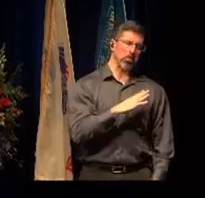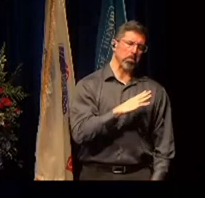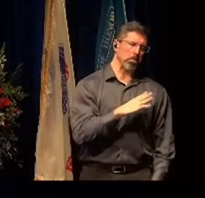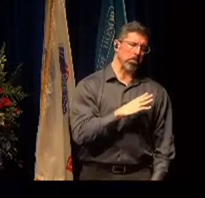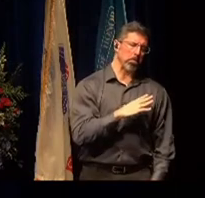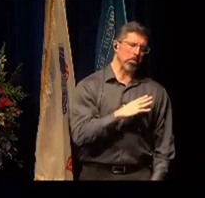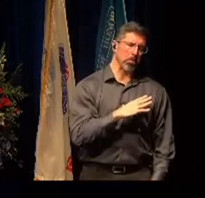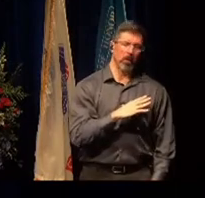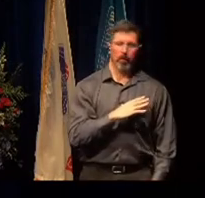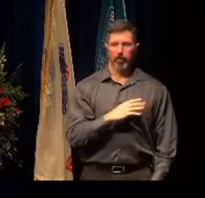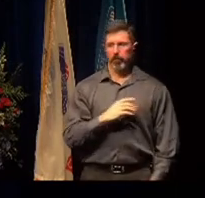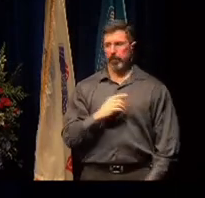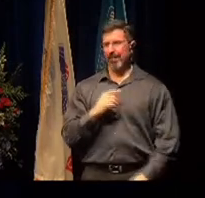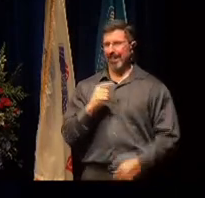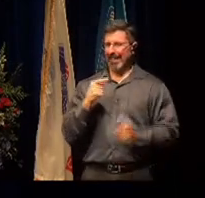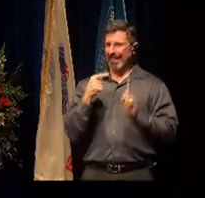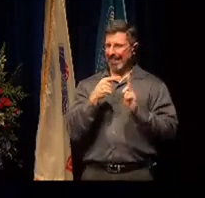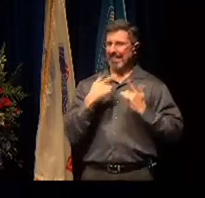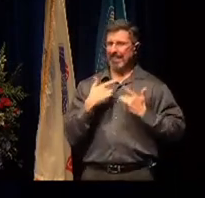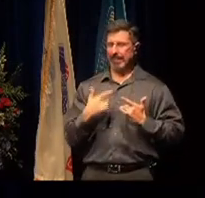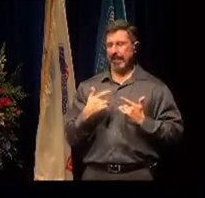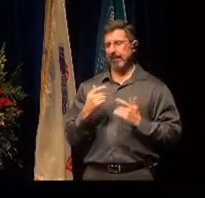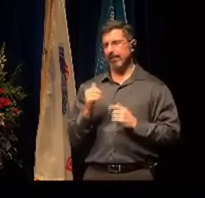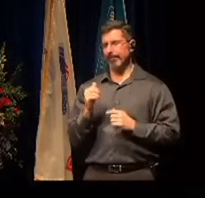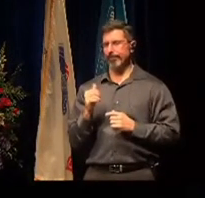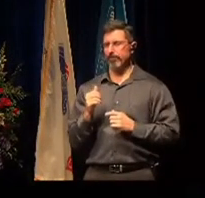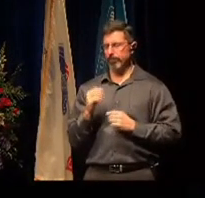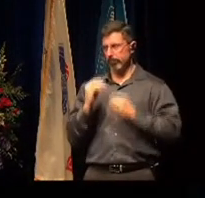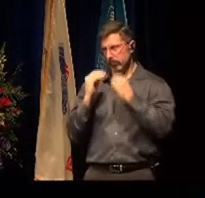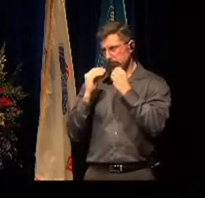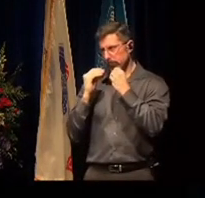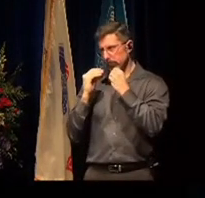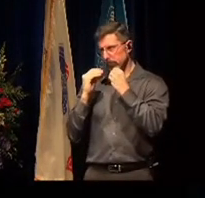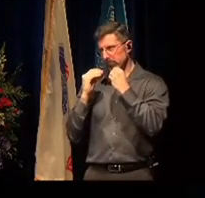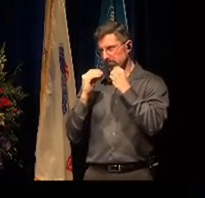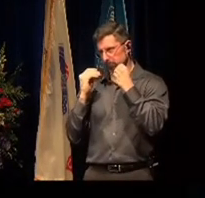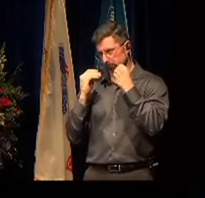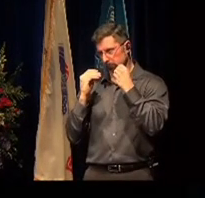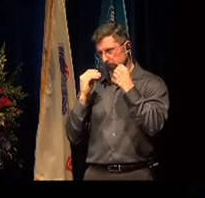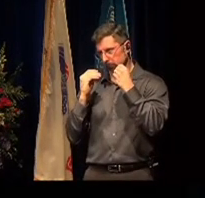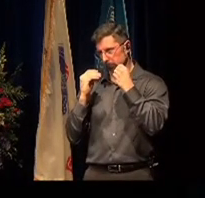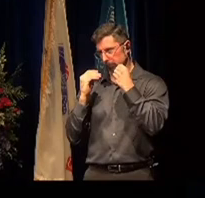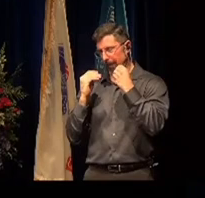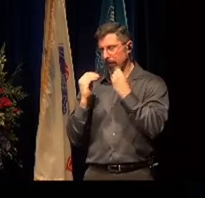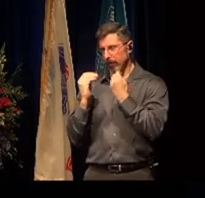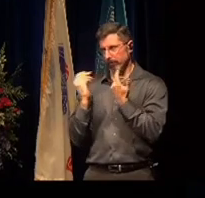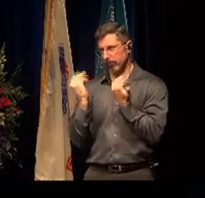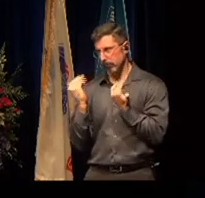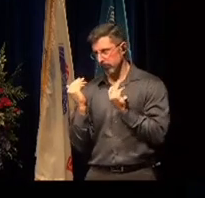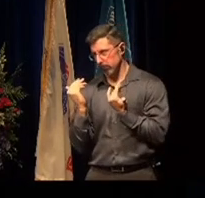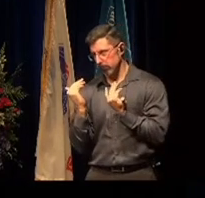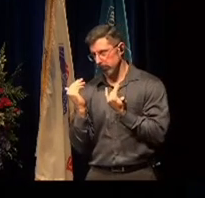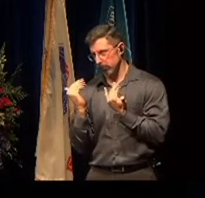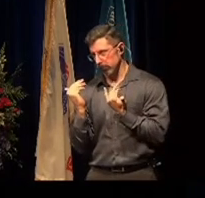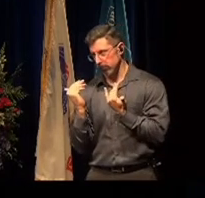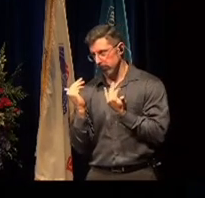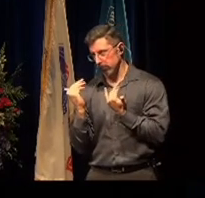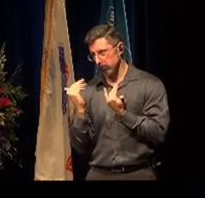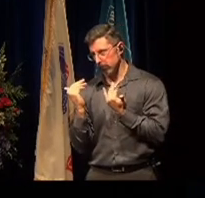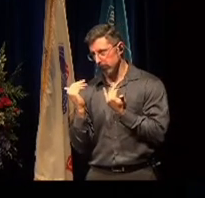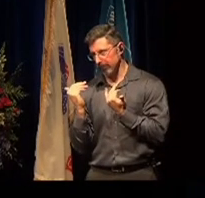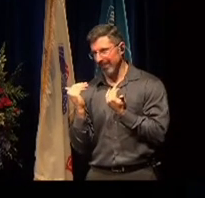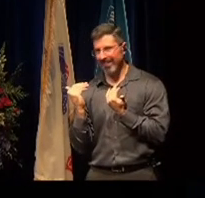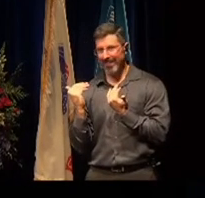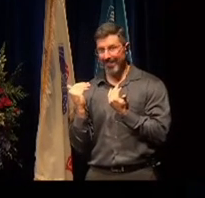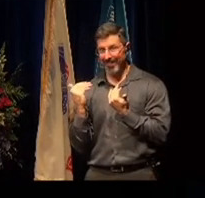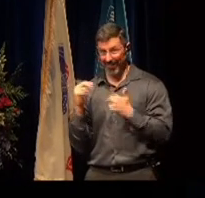would do this half smile, and then he waited to see if I was going to say anything else. It would be an awkward few moments, and